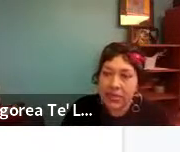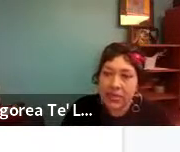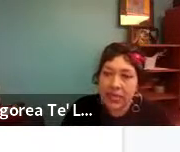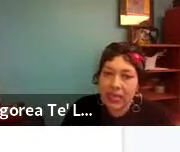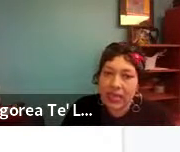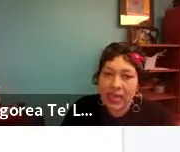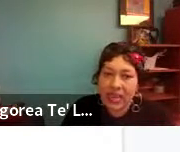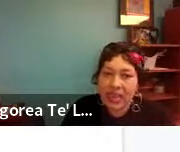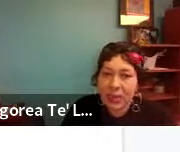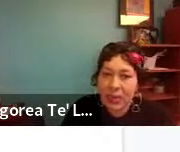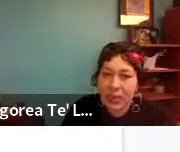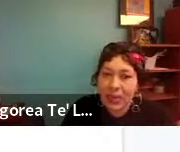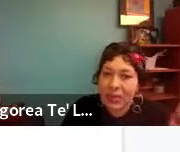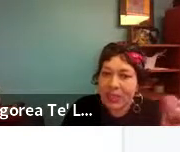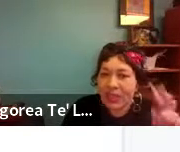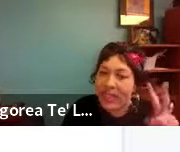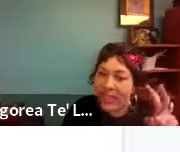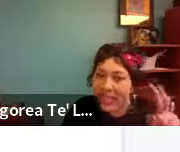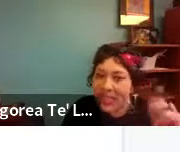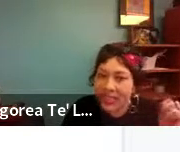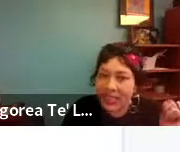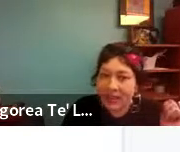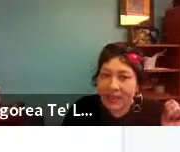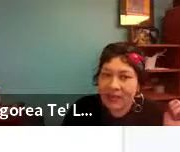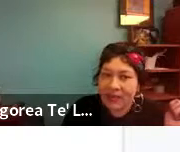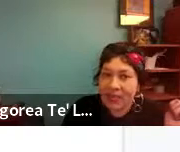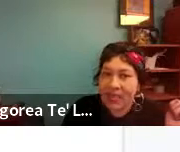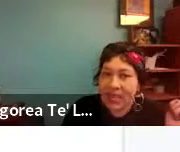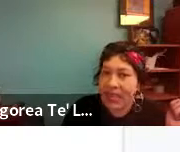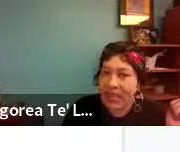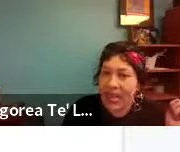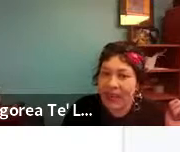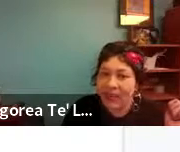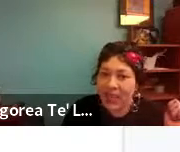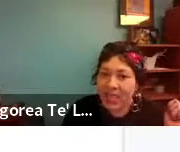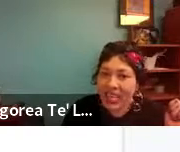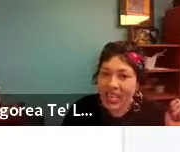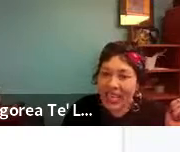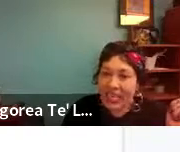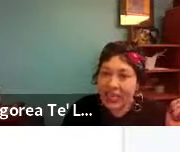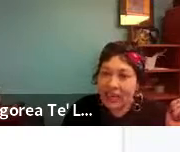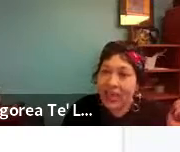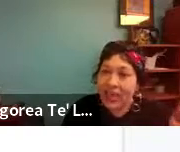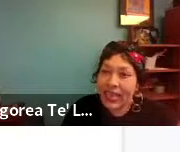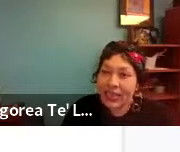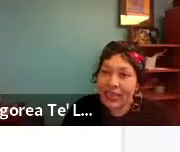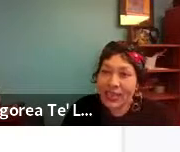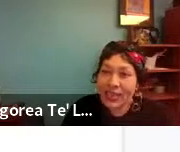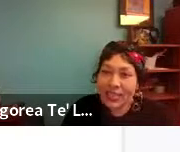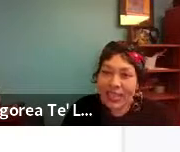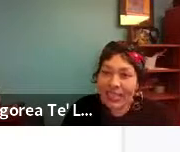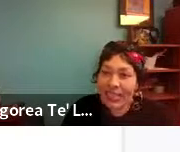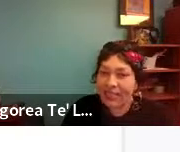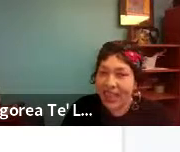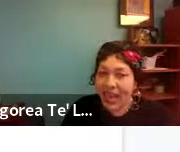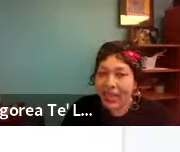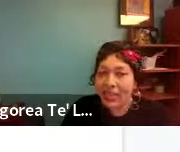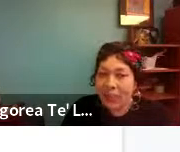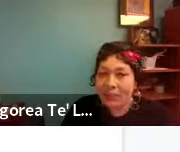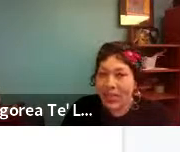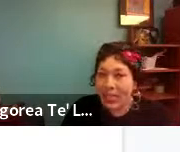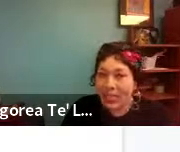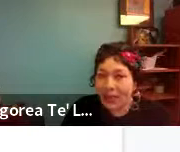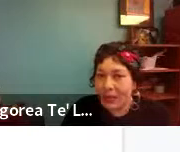folks to cities. So this is a picture of Indian girls leaving for LA. And LA and Oakland actually have the